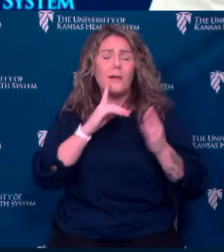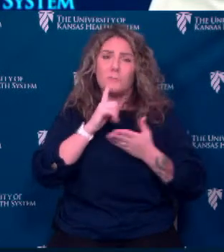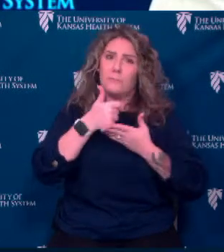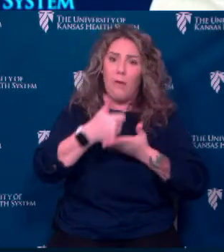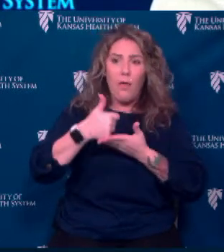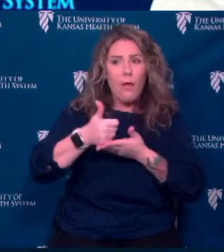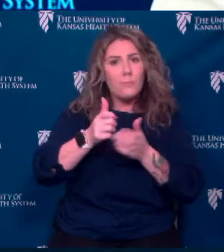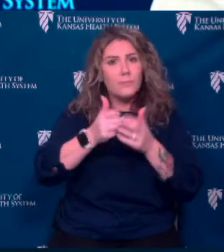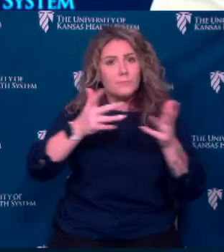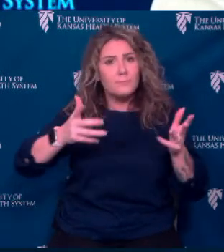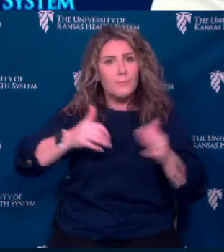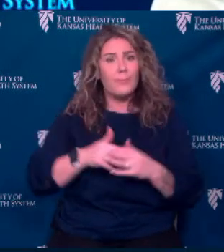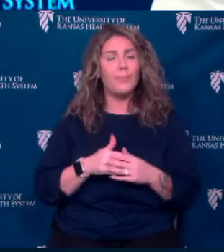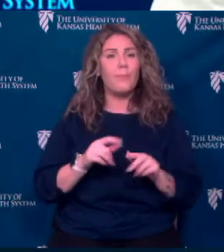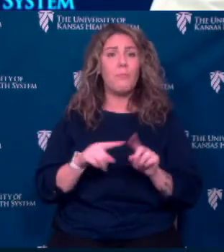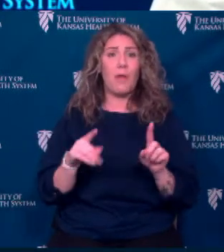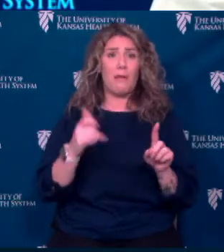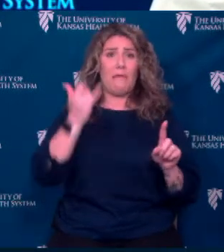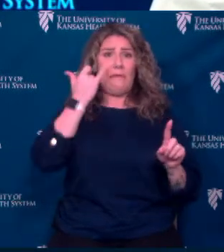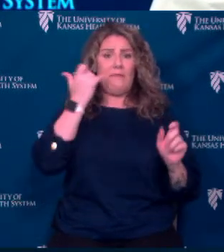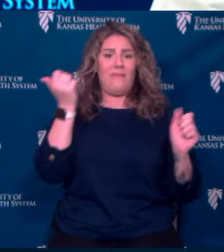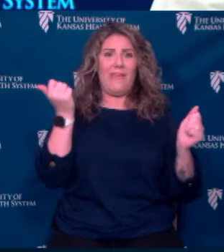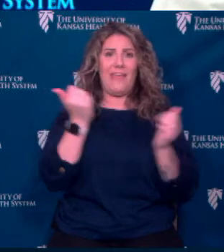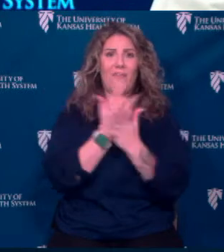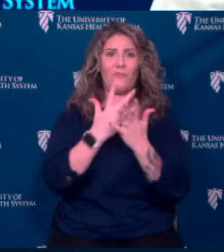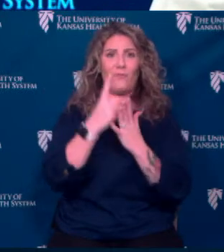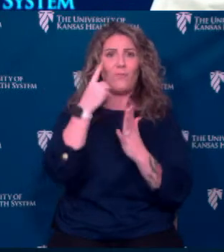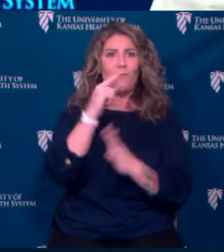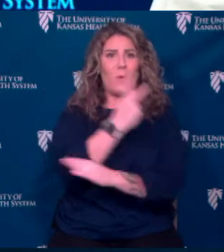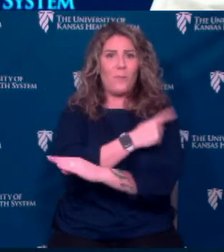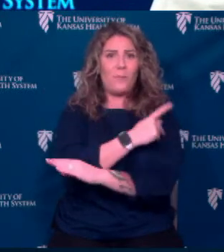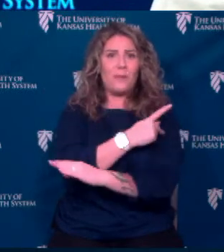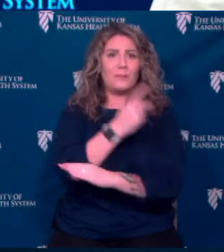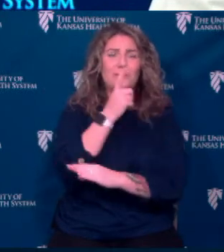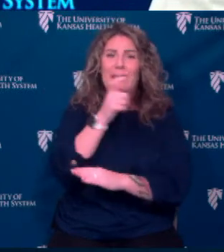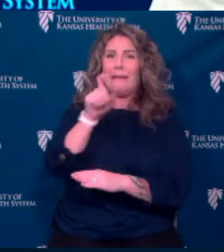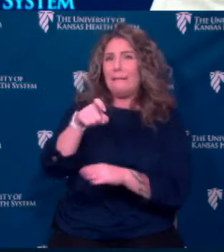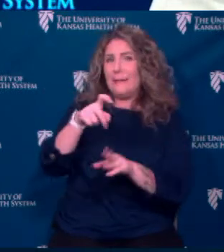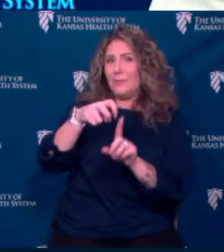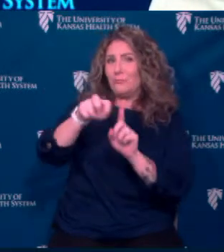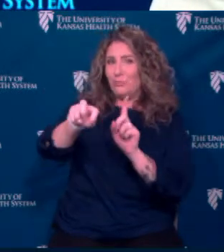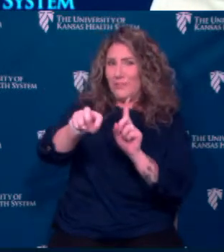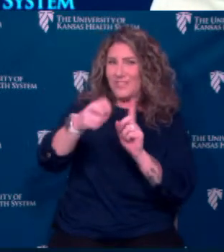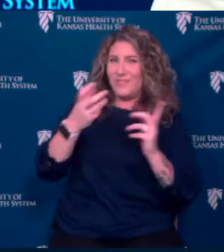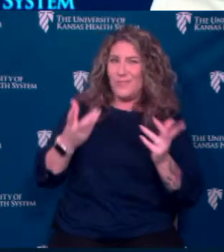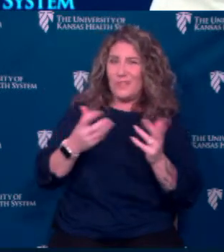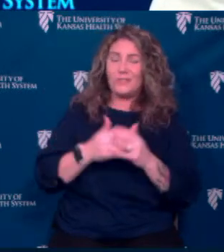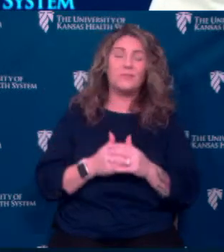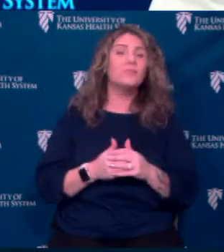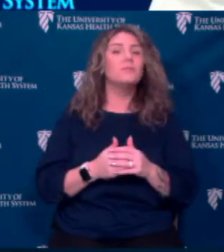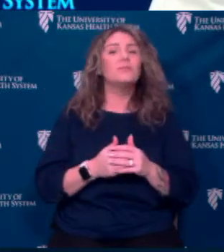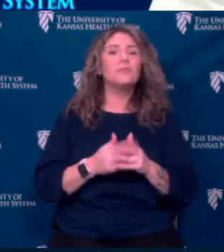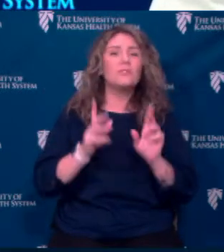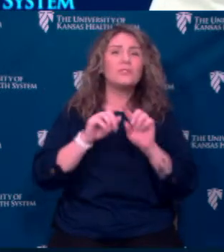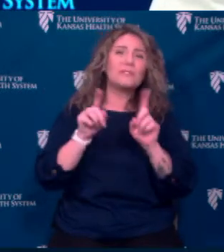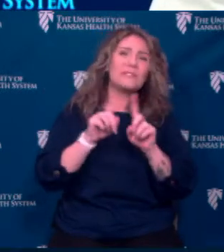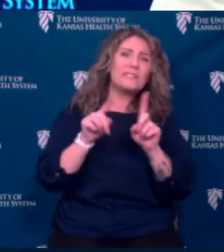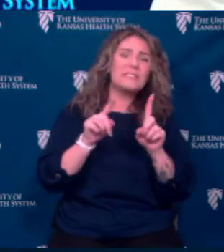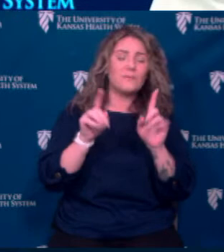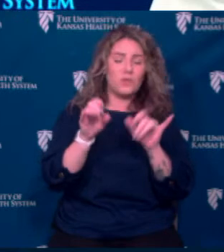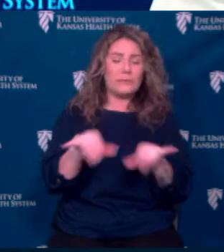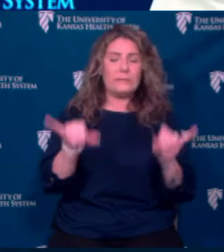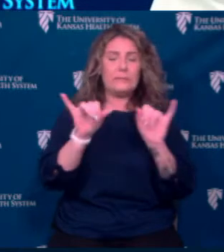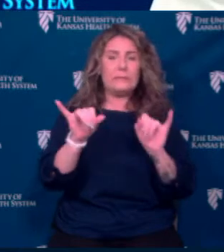can. But if they could do everything for that patient, they wouldn't need to transfer them. And so there is some difference in the standard of